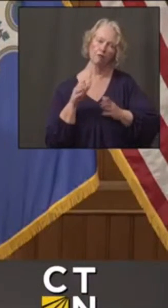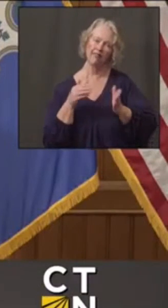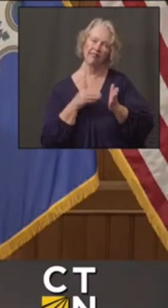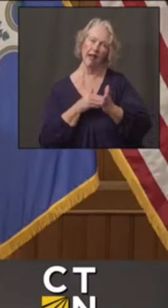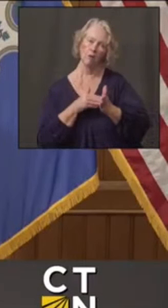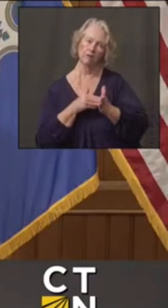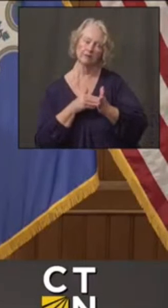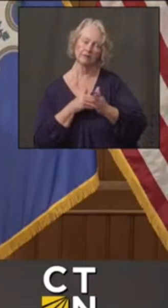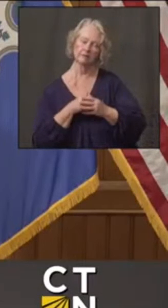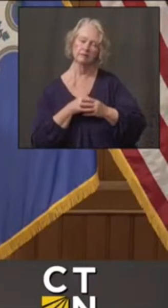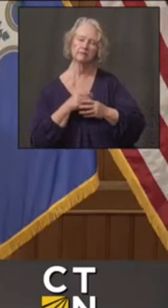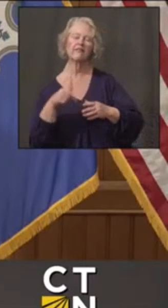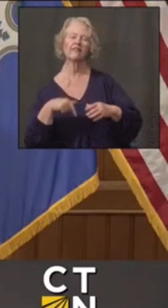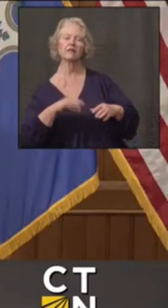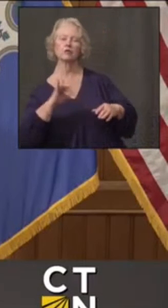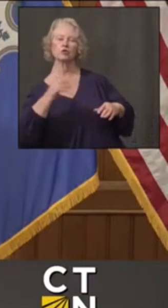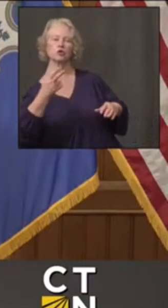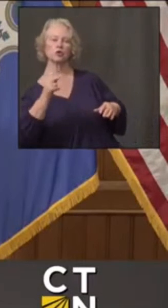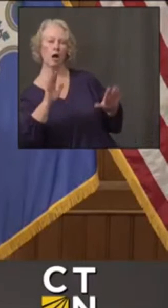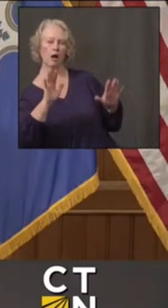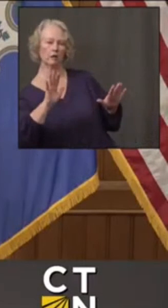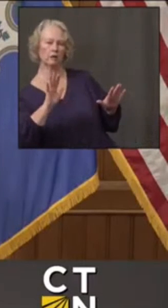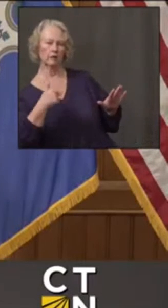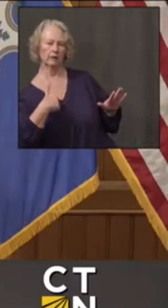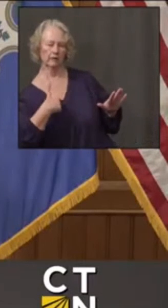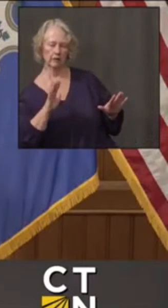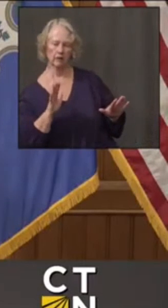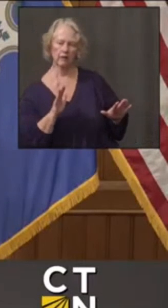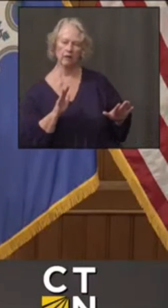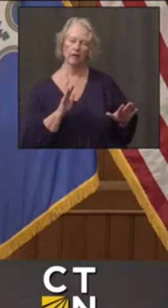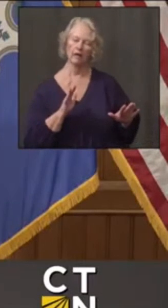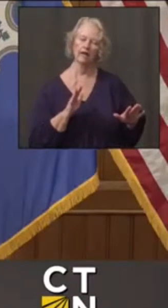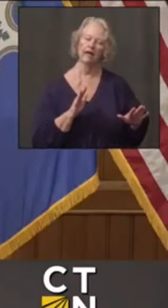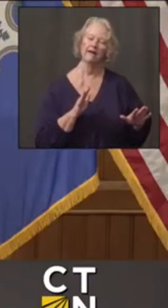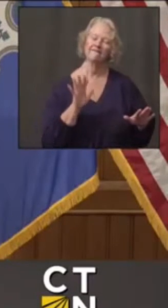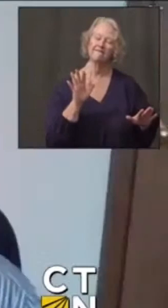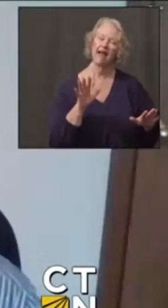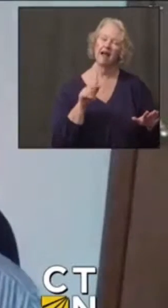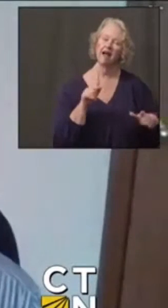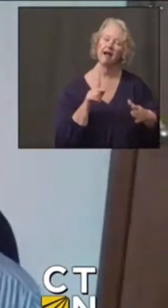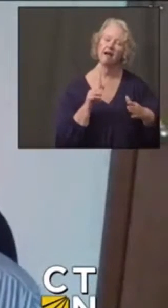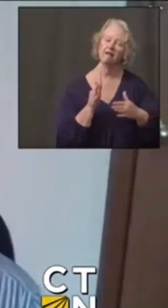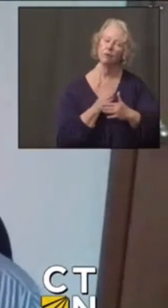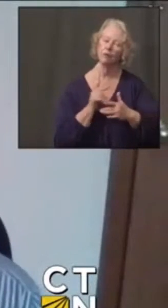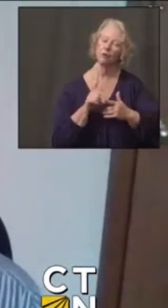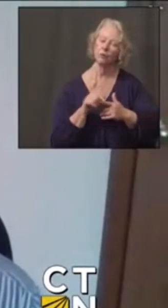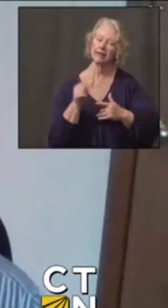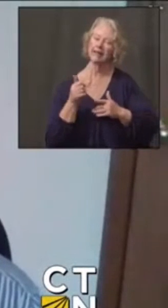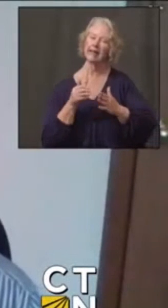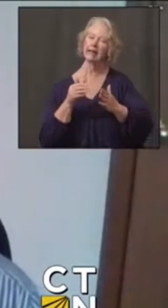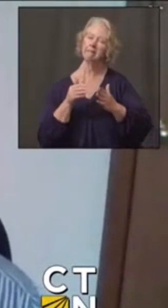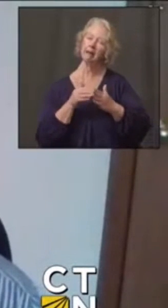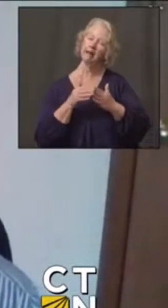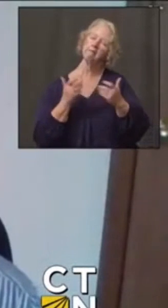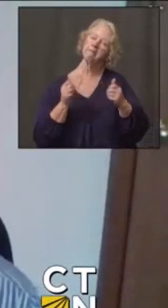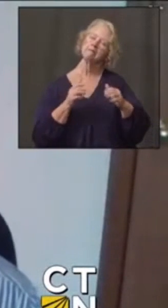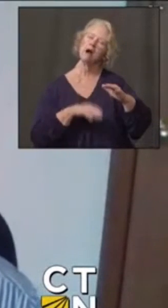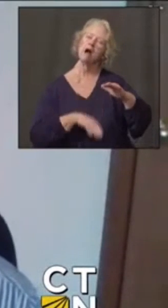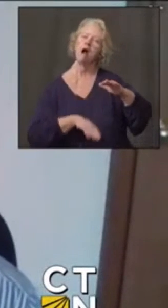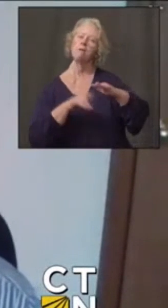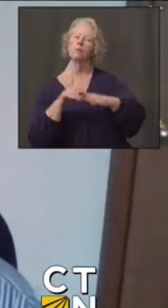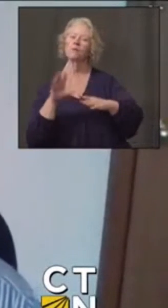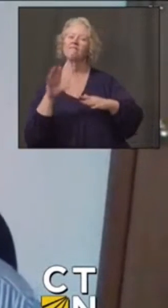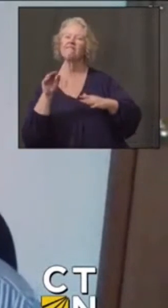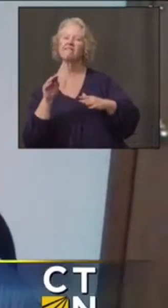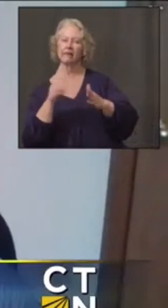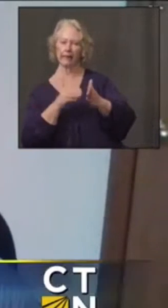Hi, this is John with a comment is, 5 to 10 million is conservative, and up to 50 million, we believe, is